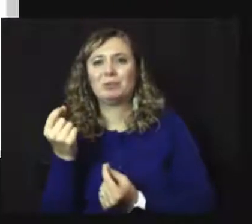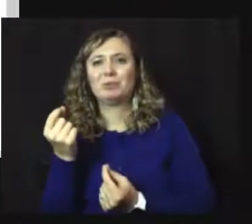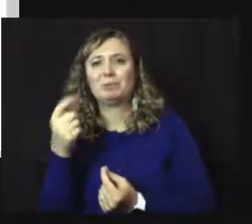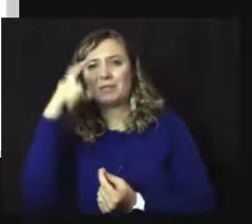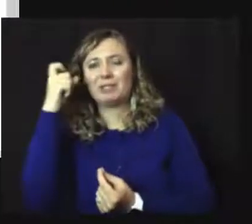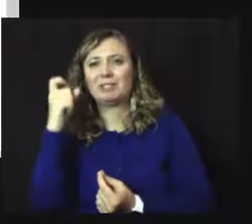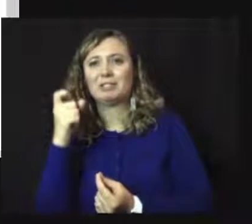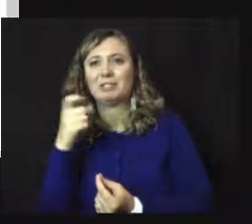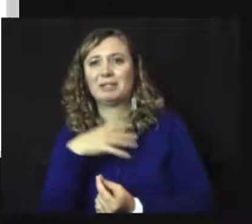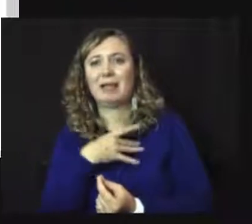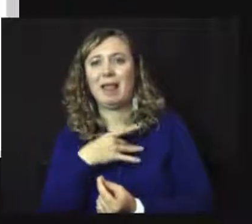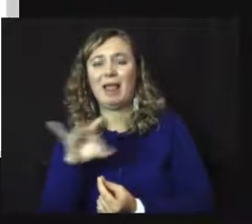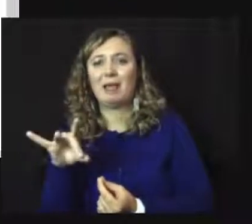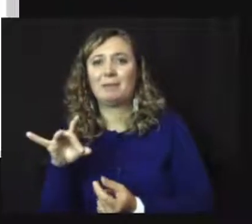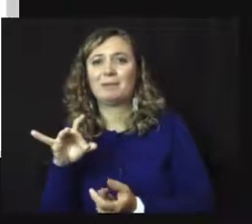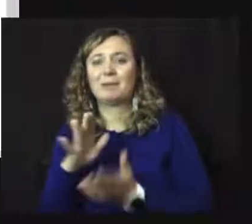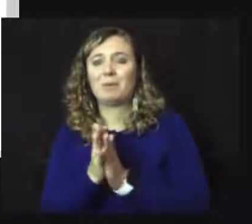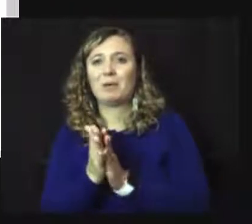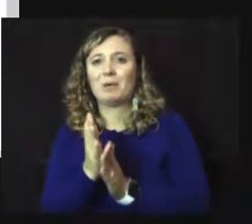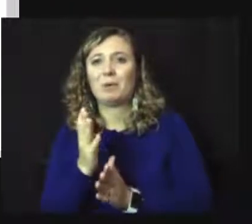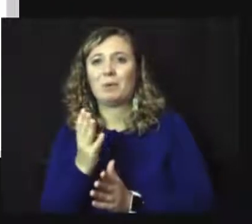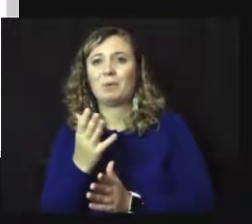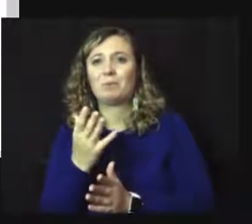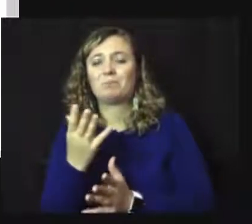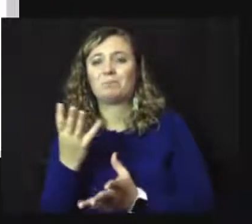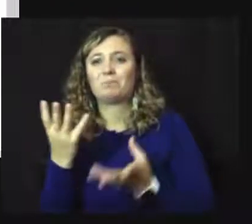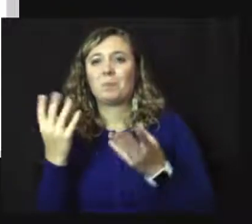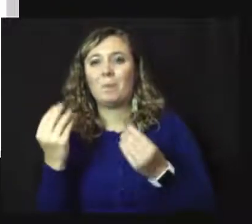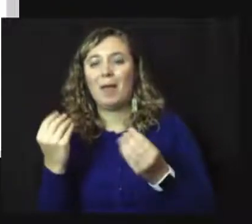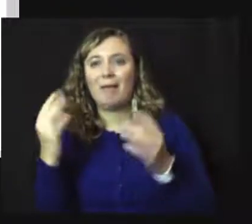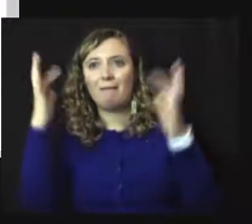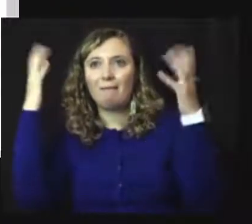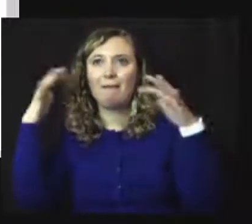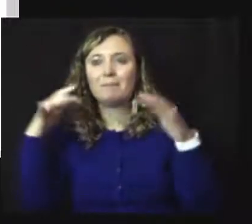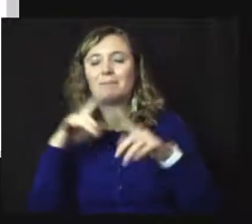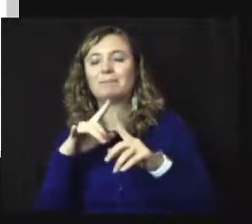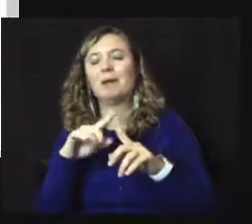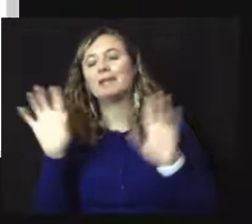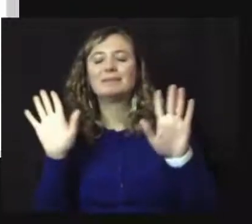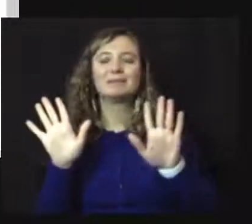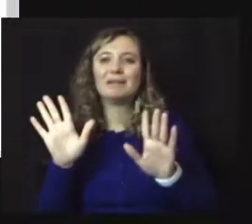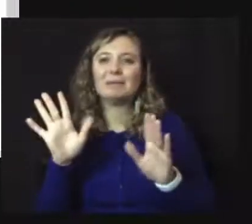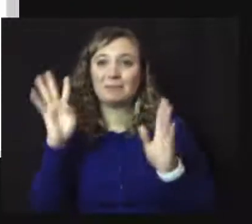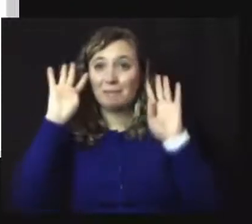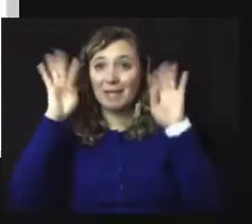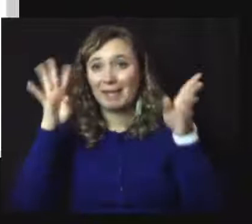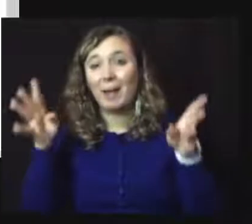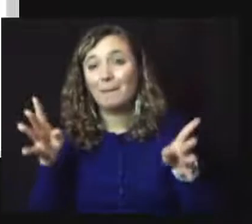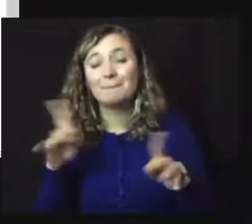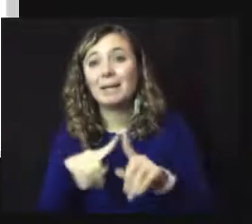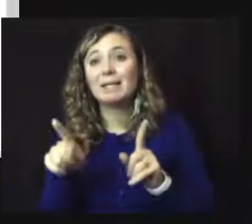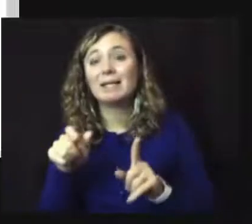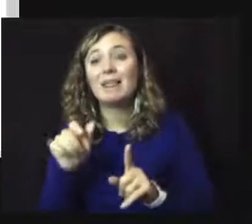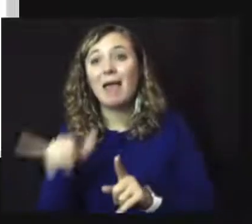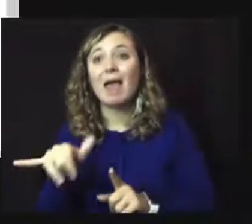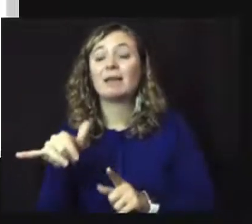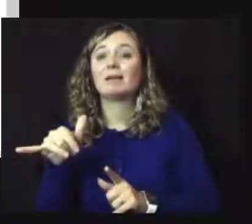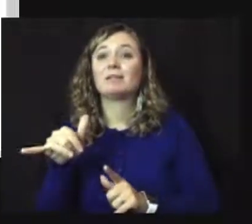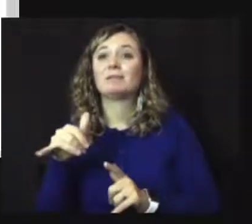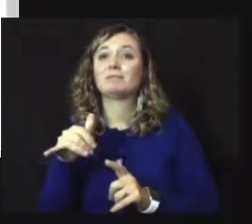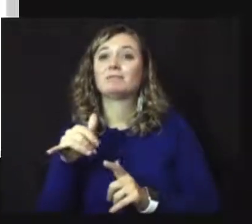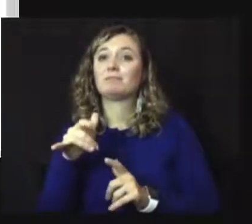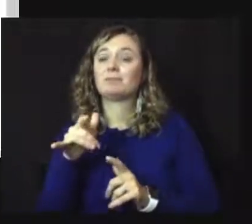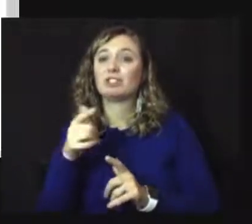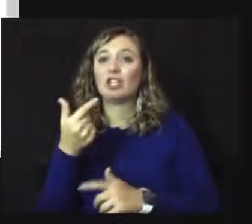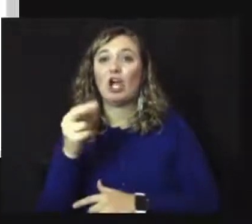experience. I'm making up this story. That's not a real movie. But the idea is that genre of that character is often, I often feel like